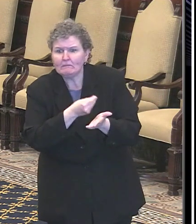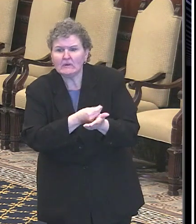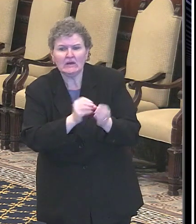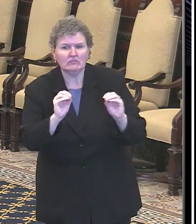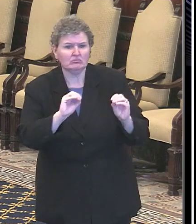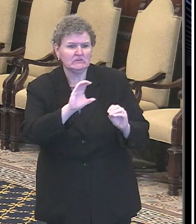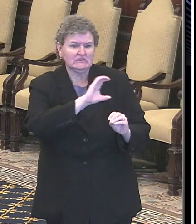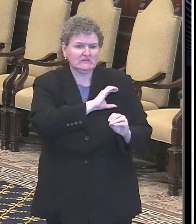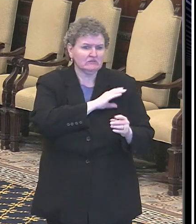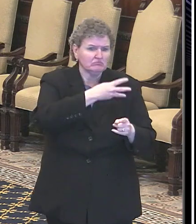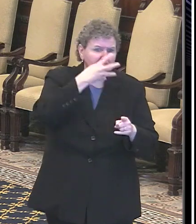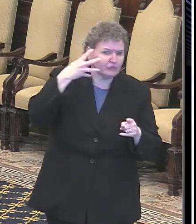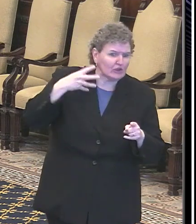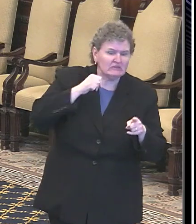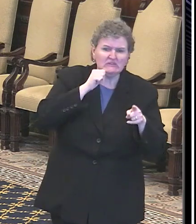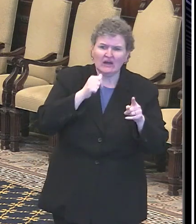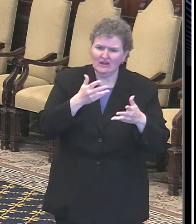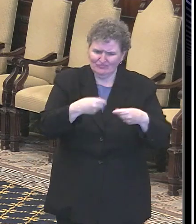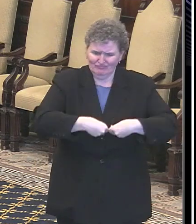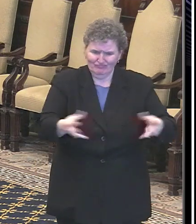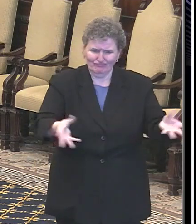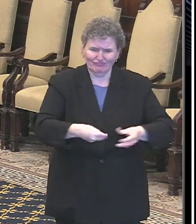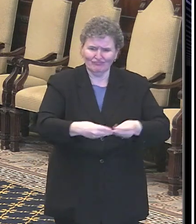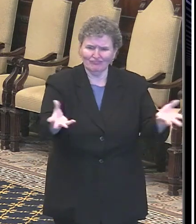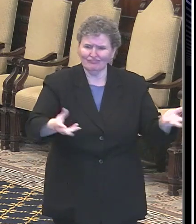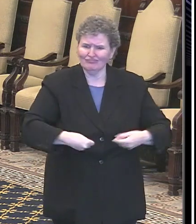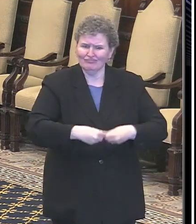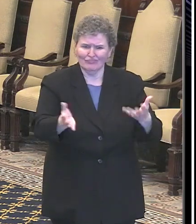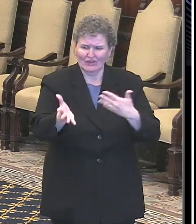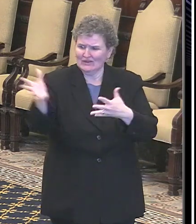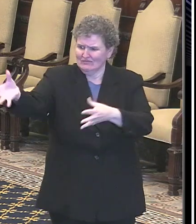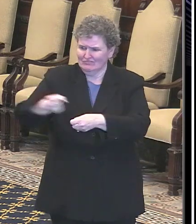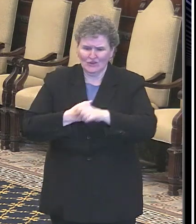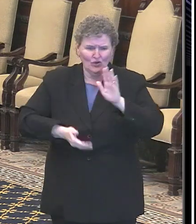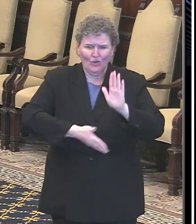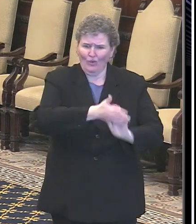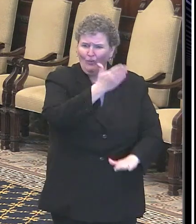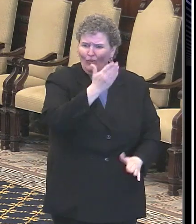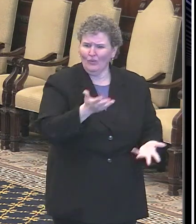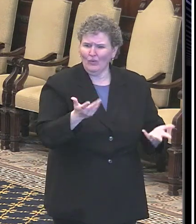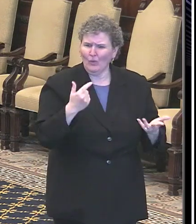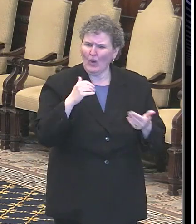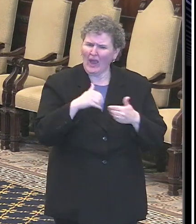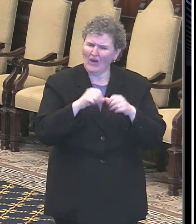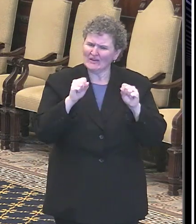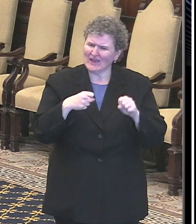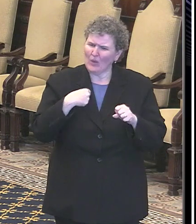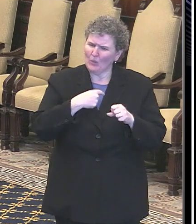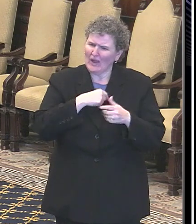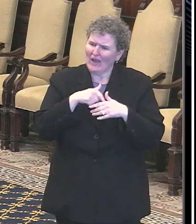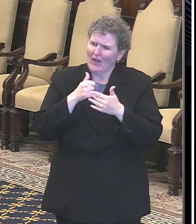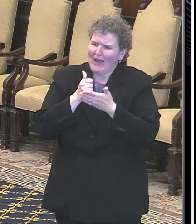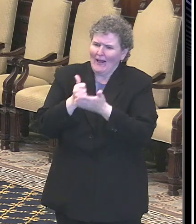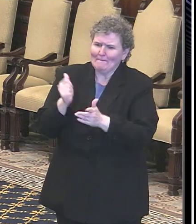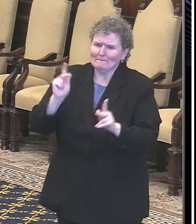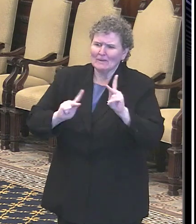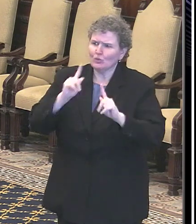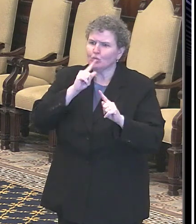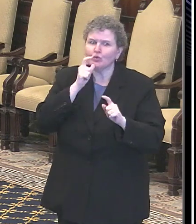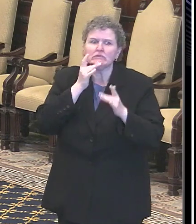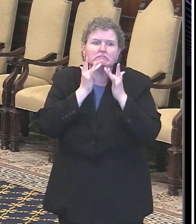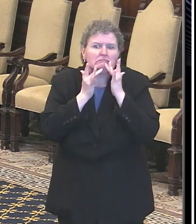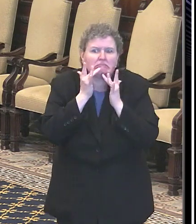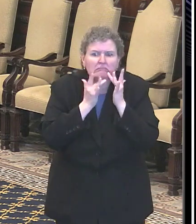the site. So I don't know, other than that, what else we could be doing to reach people more. Some are experiencing some